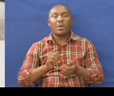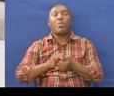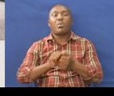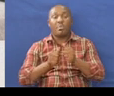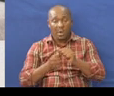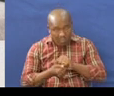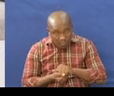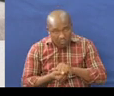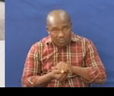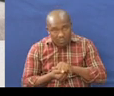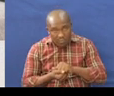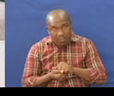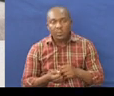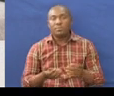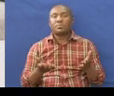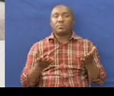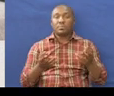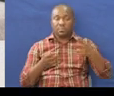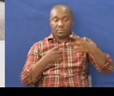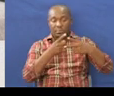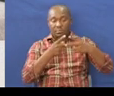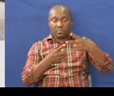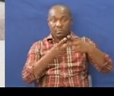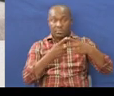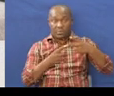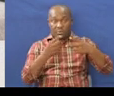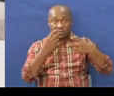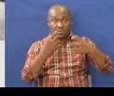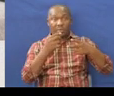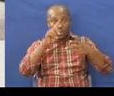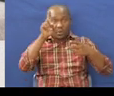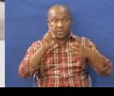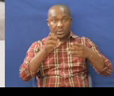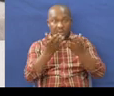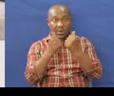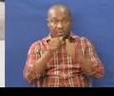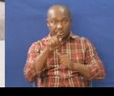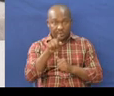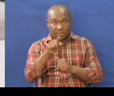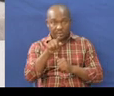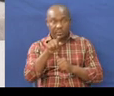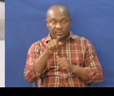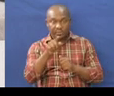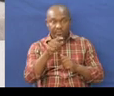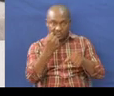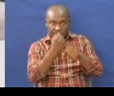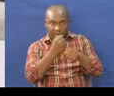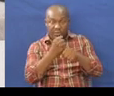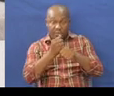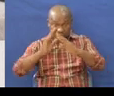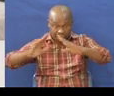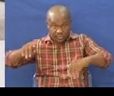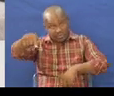problem. So these are two questions of which I want you to do on your